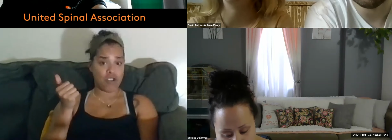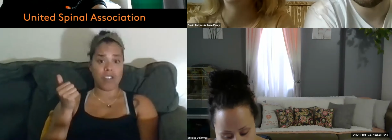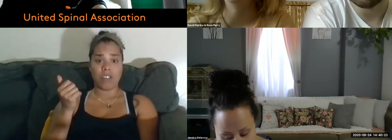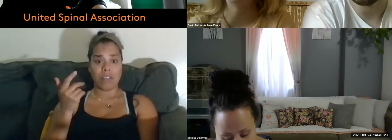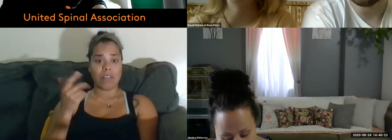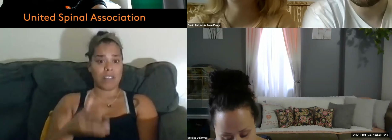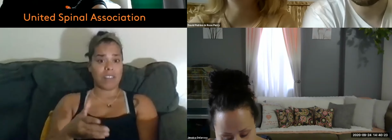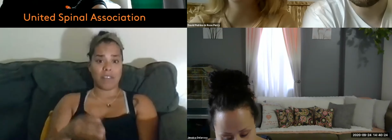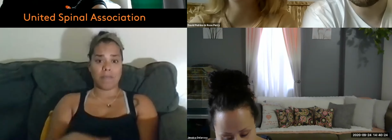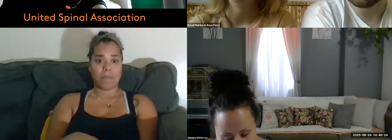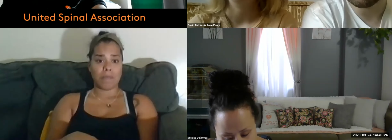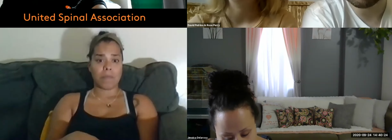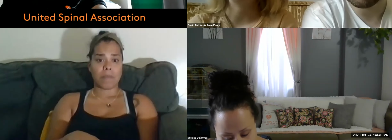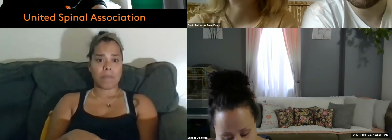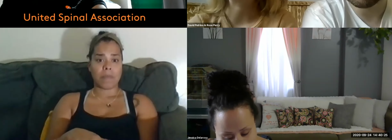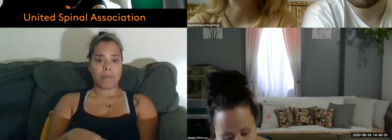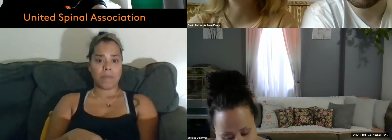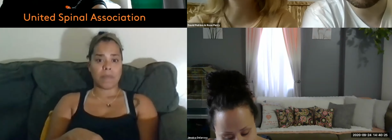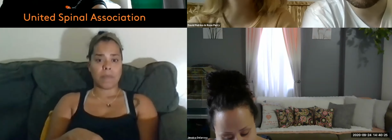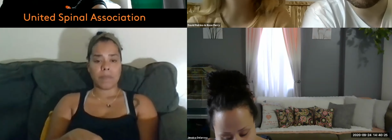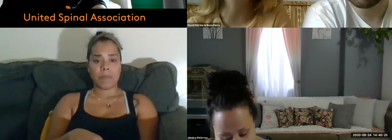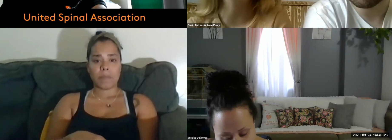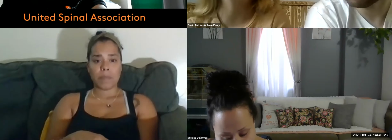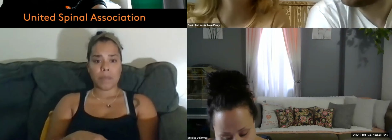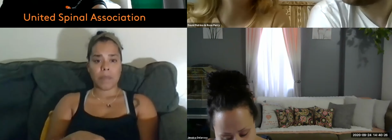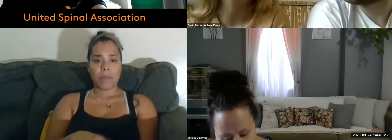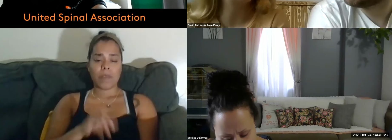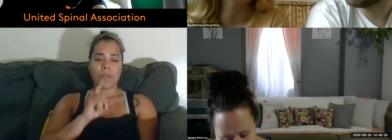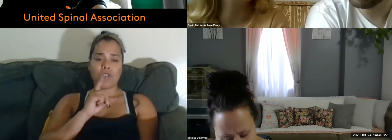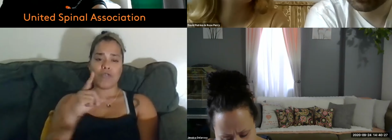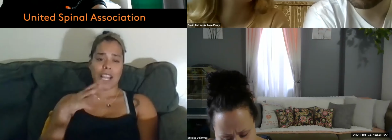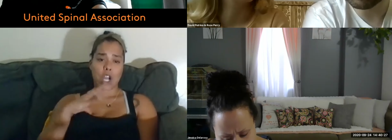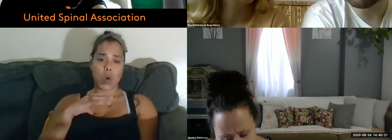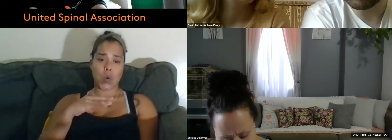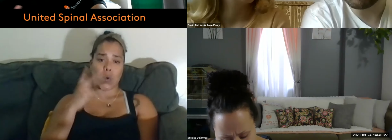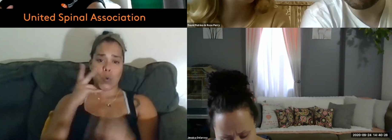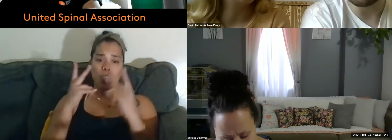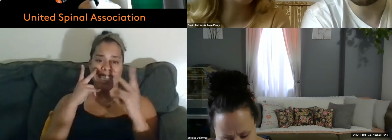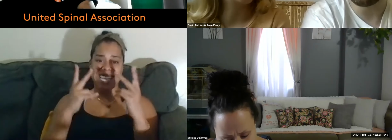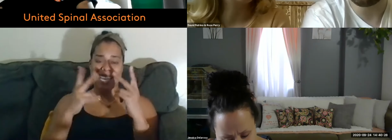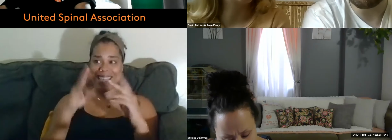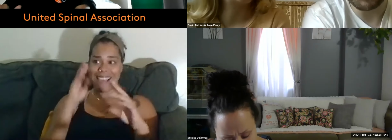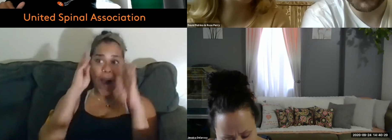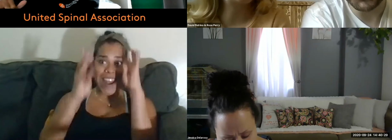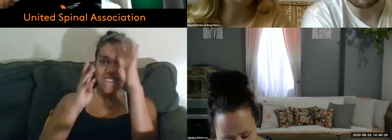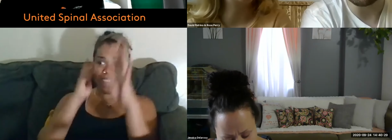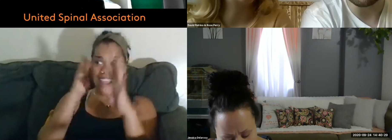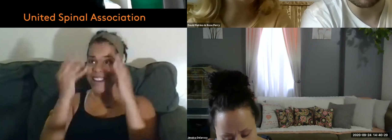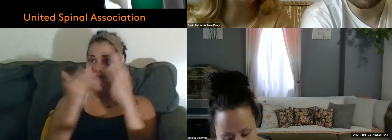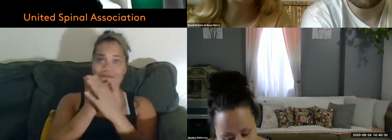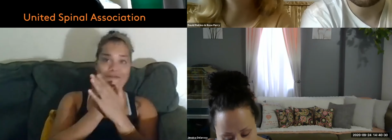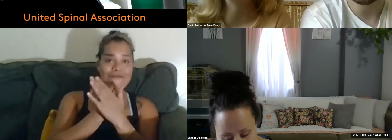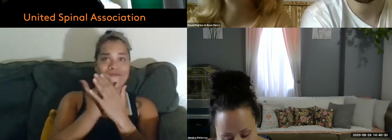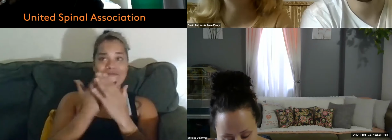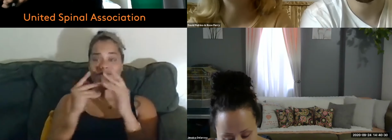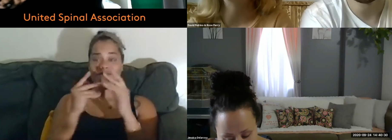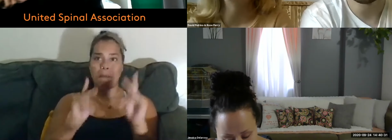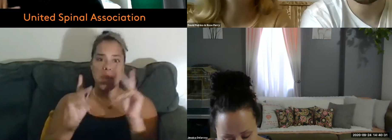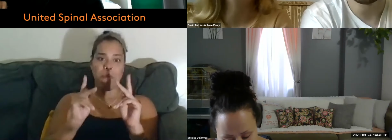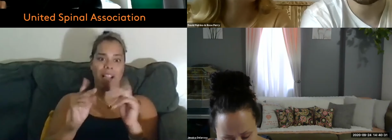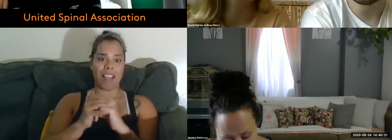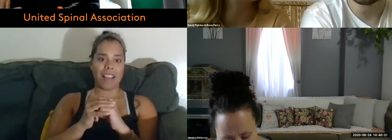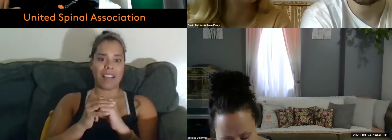happens when the internet isn't great. So it's really cool to see how innovative people are, but at the same time, it's just angry that we